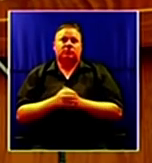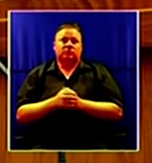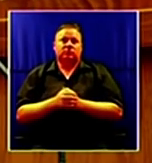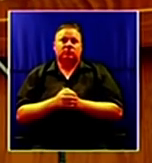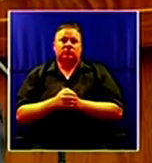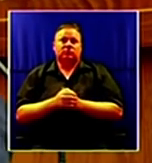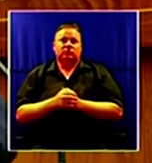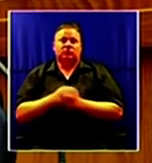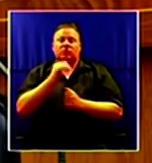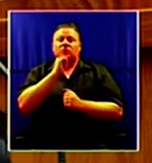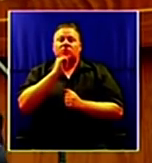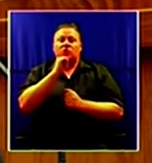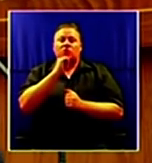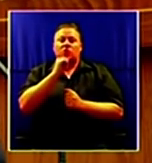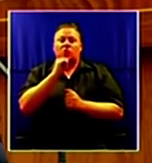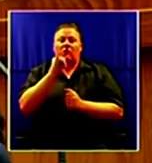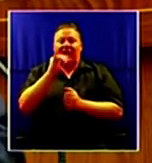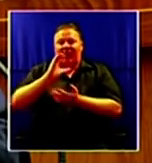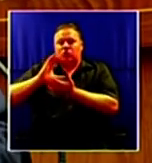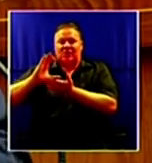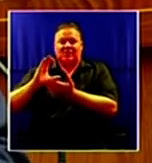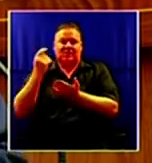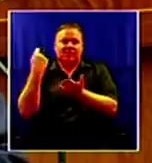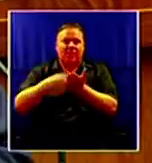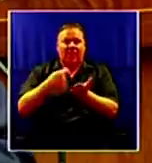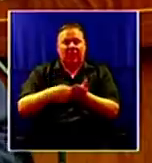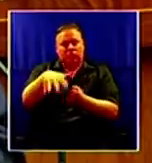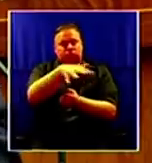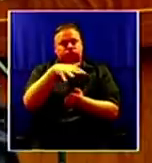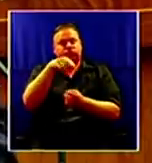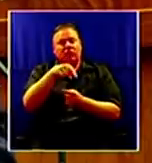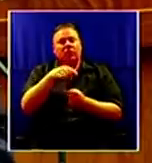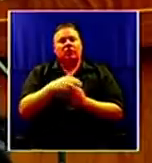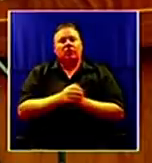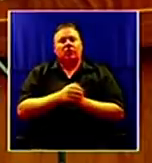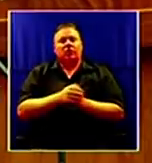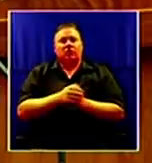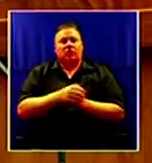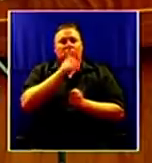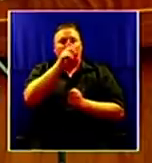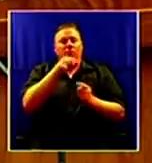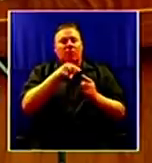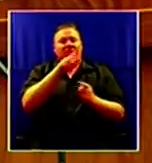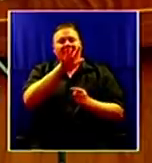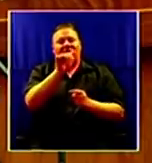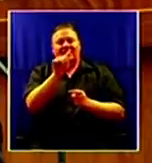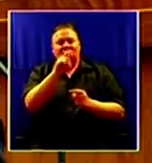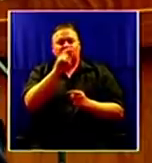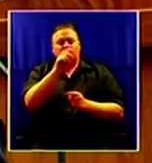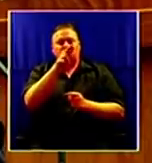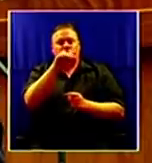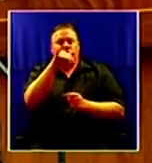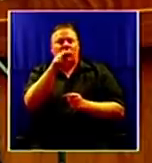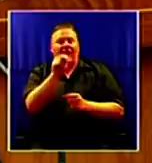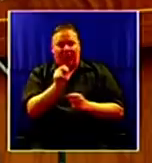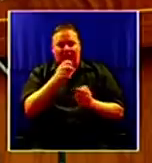non-interest spending will remain steady at approximately 1.56 trillion rand over the next